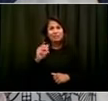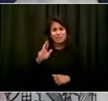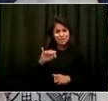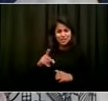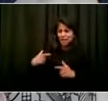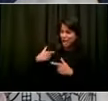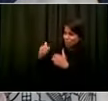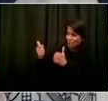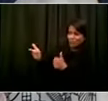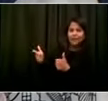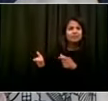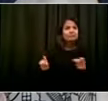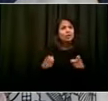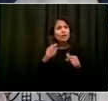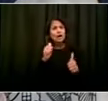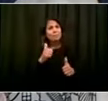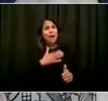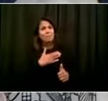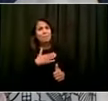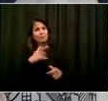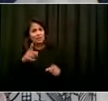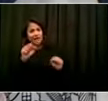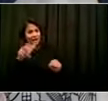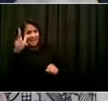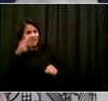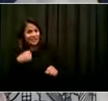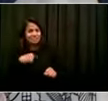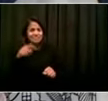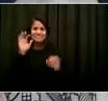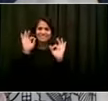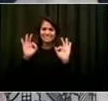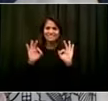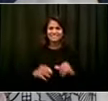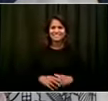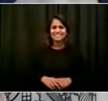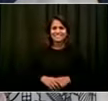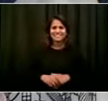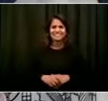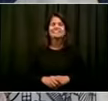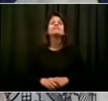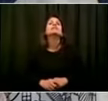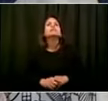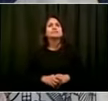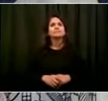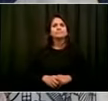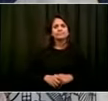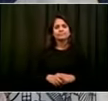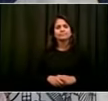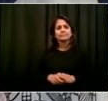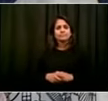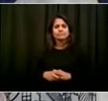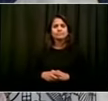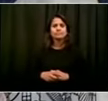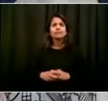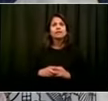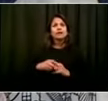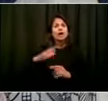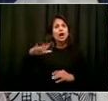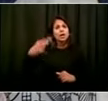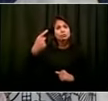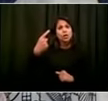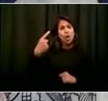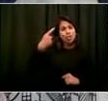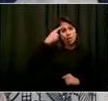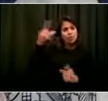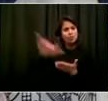it's a, a little bit of a roll of the dice. Anyway, so I thought I heard the governor say that the state was